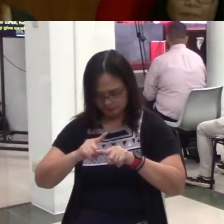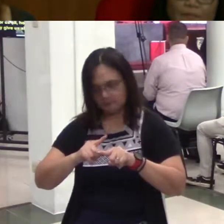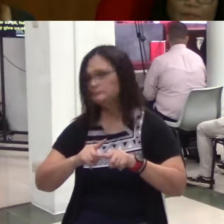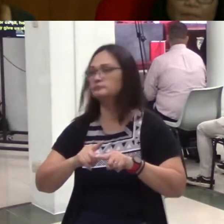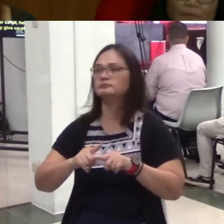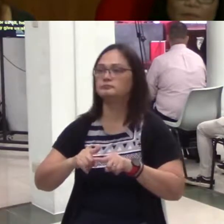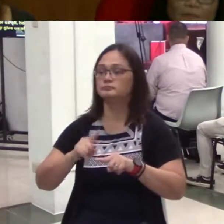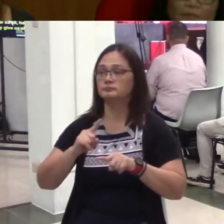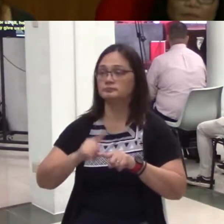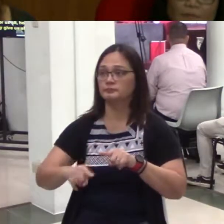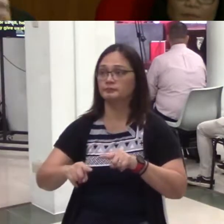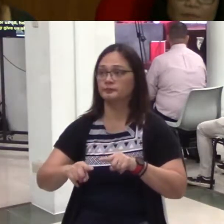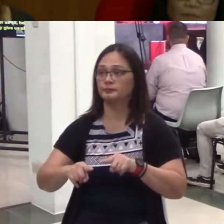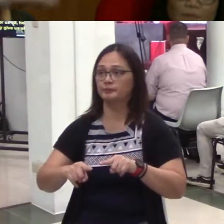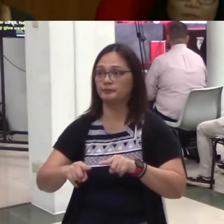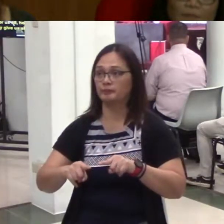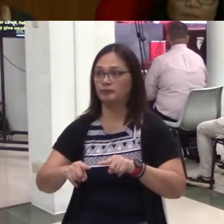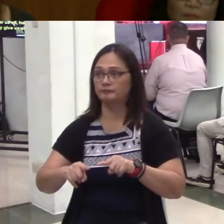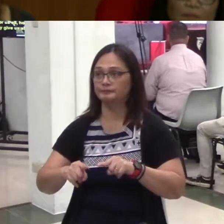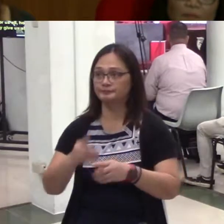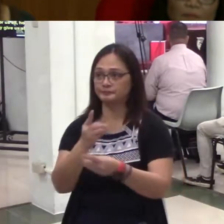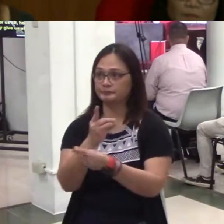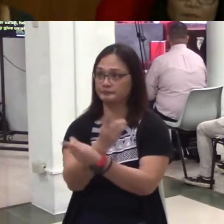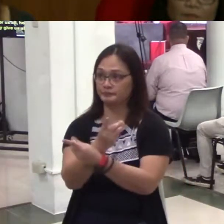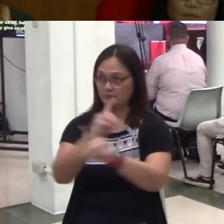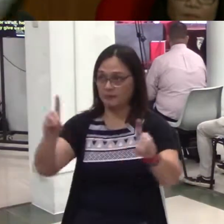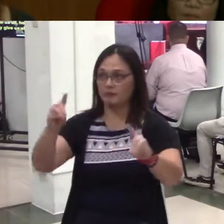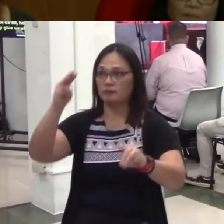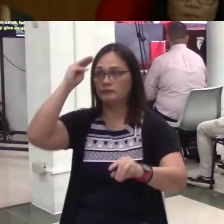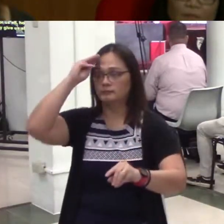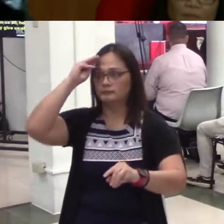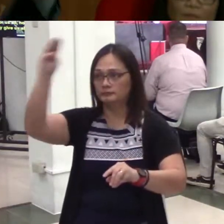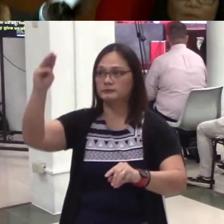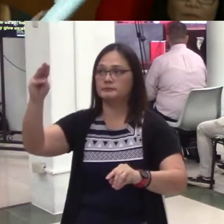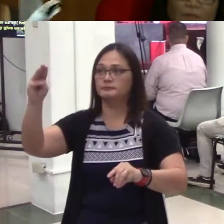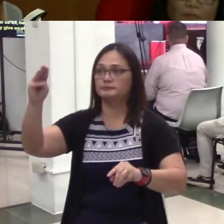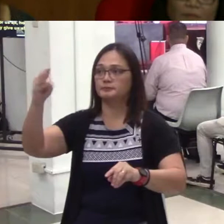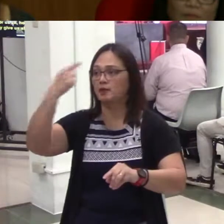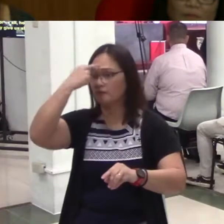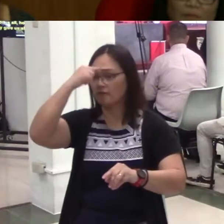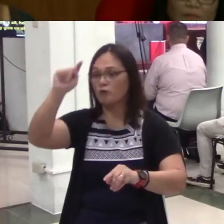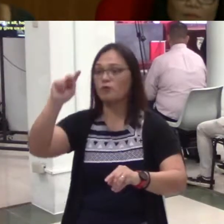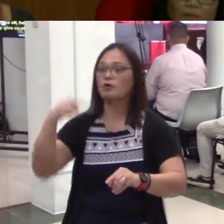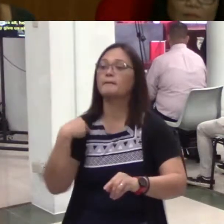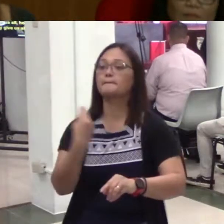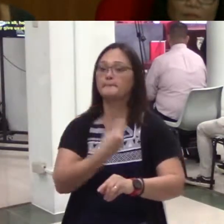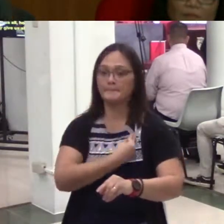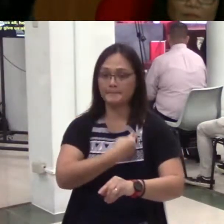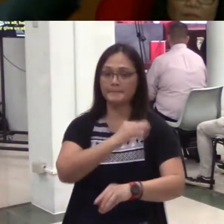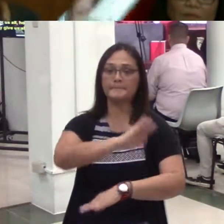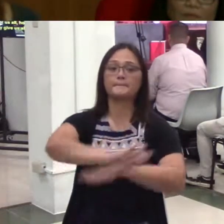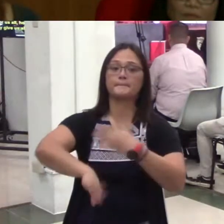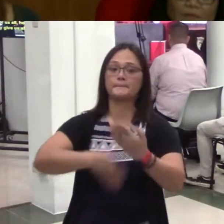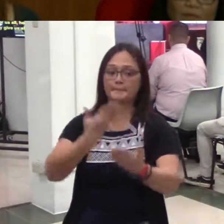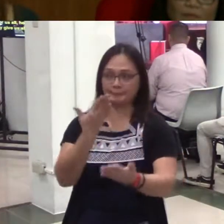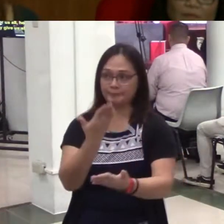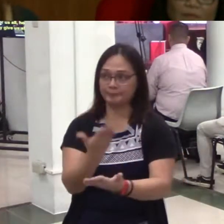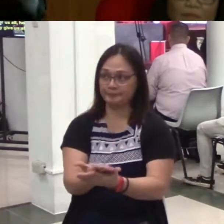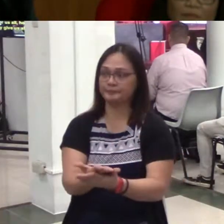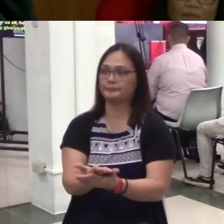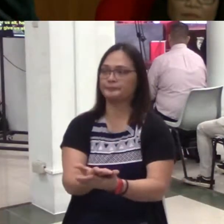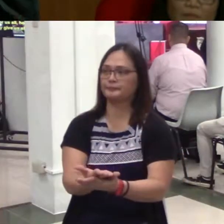greater? You know, this whole universe, this whole universe that, whatever is in the universe,